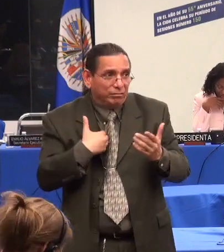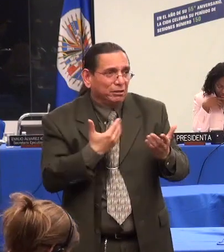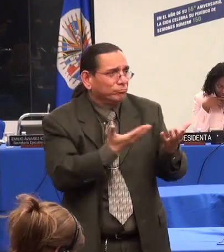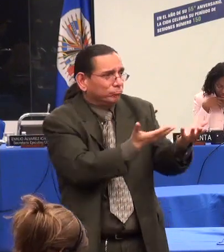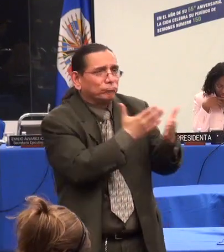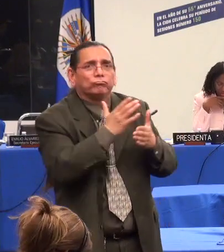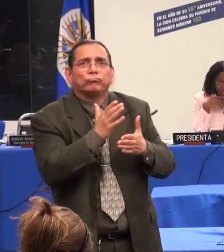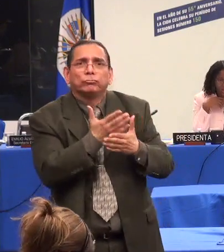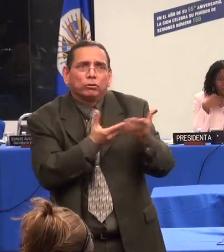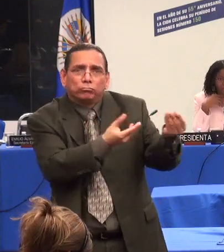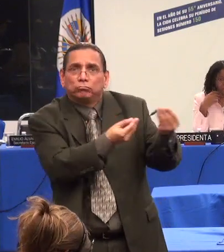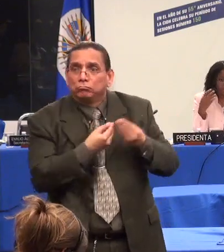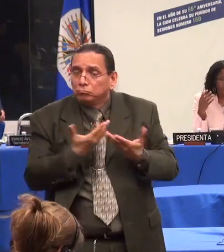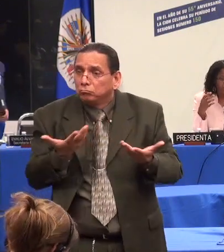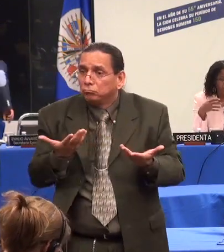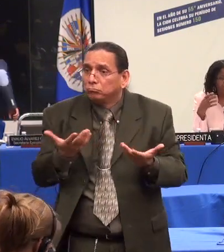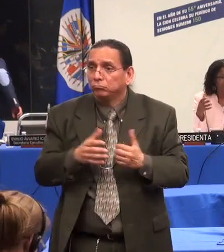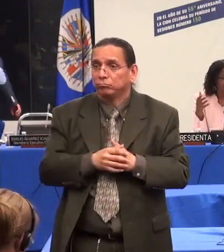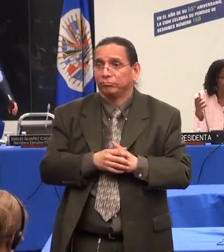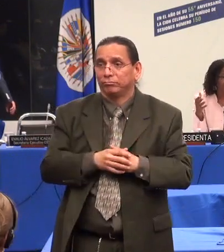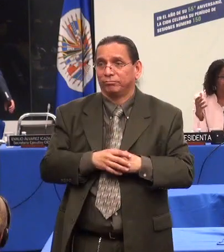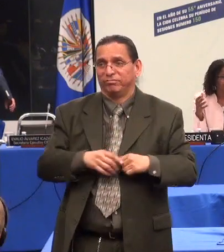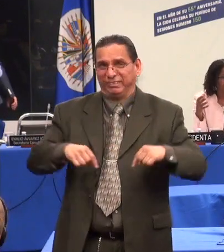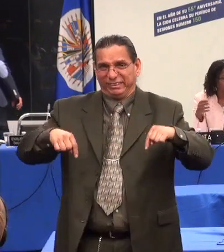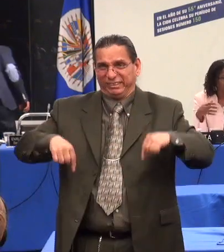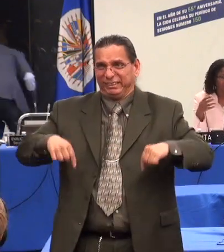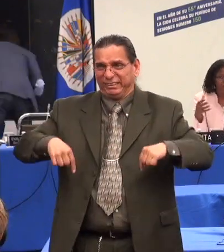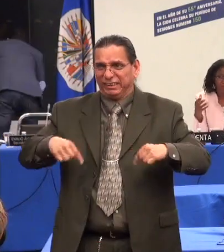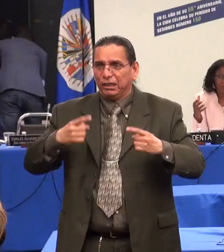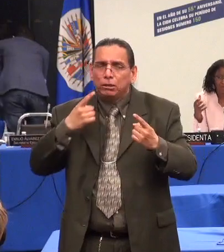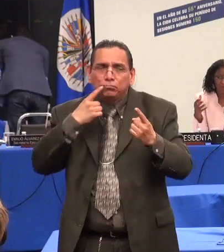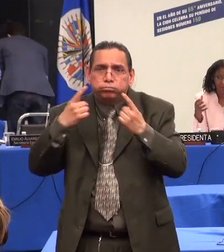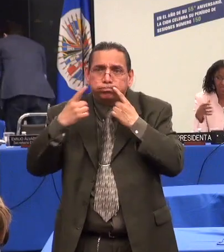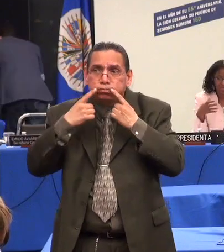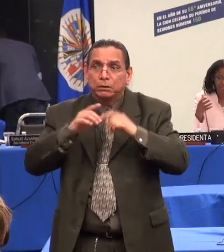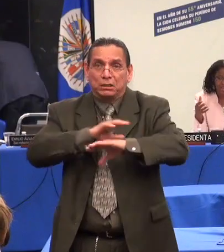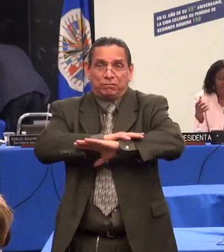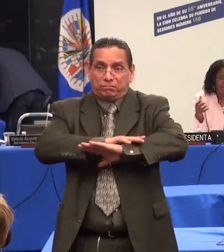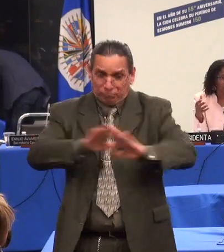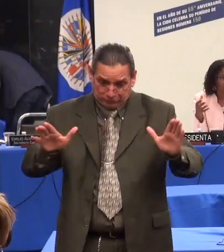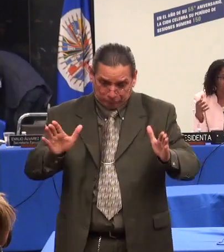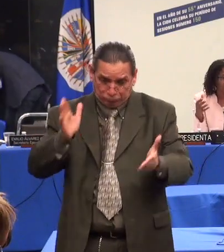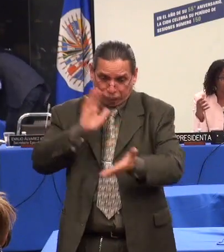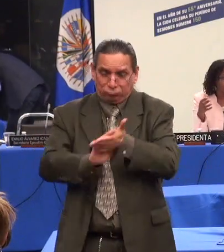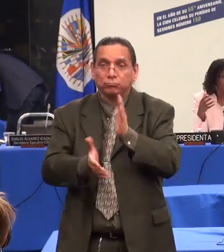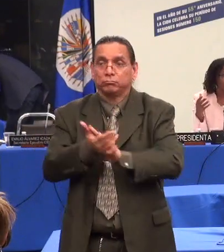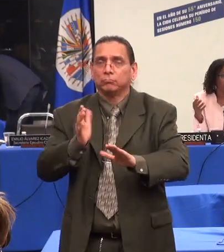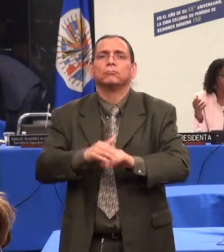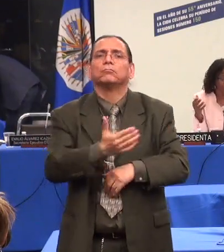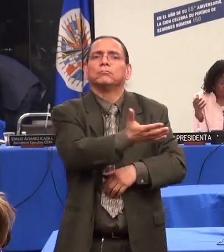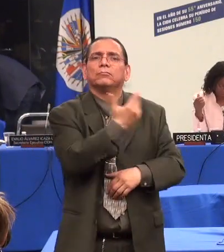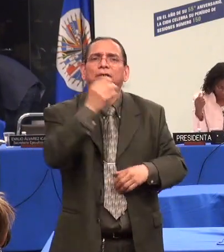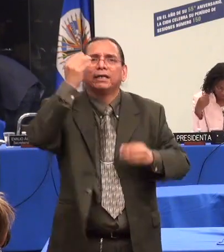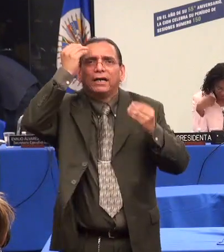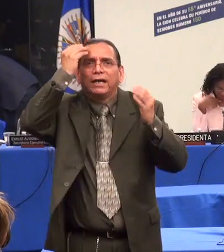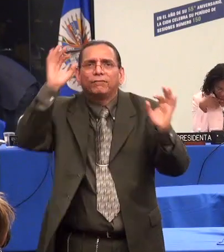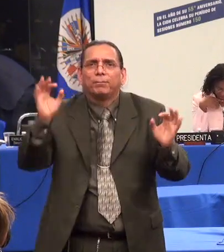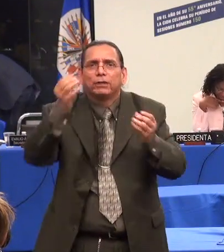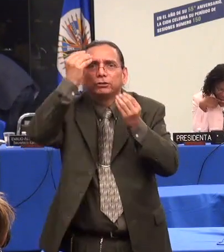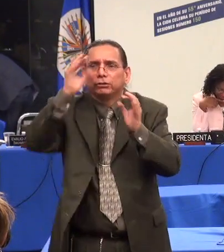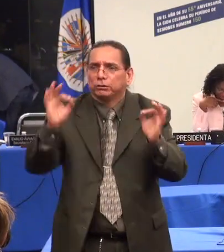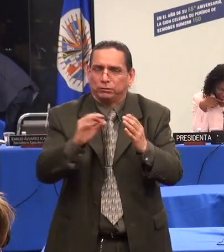after the hearing in relation to key services which would tell us something about the exercise of human rights or possible